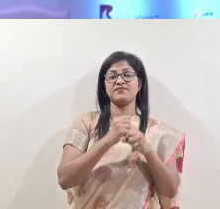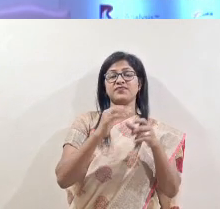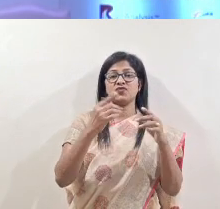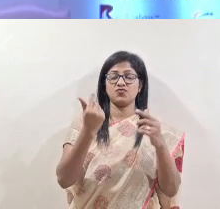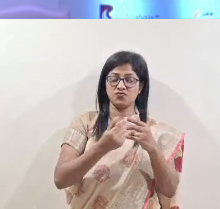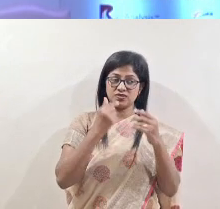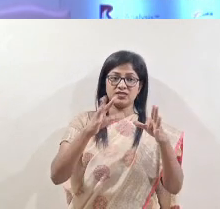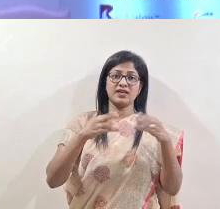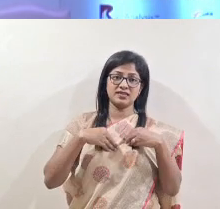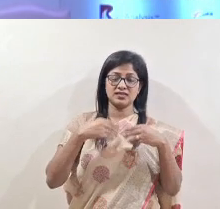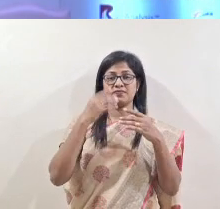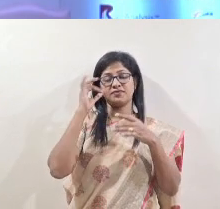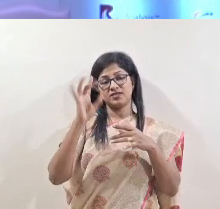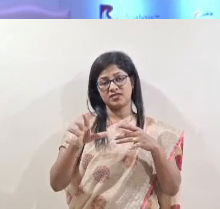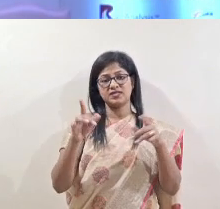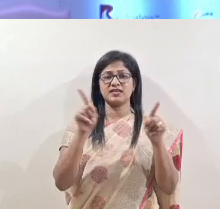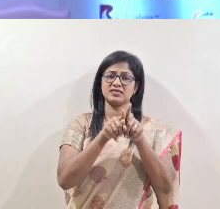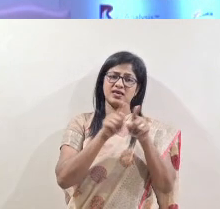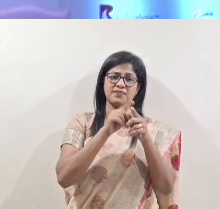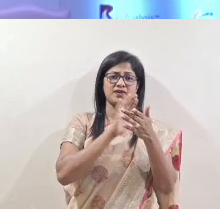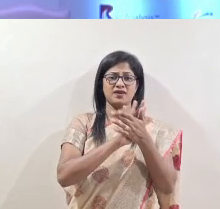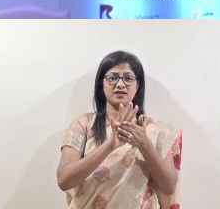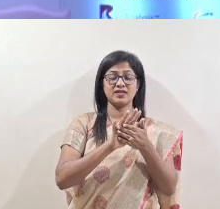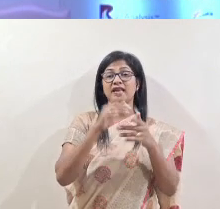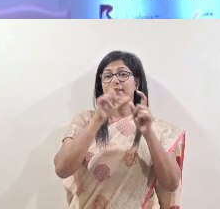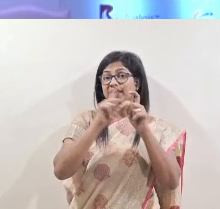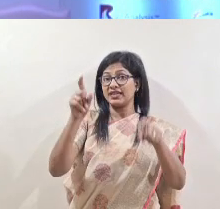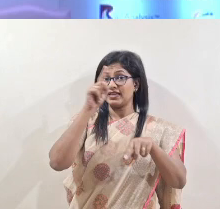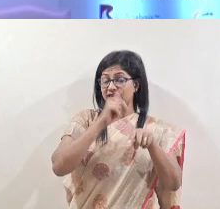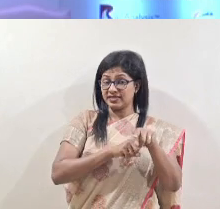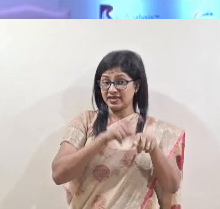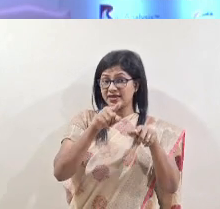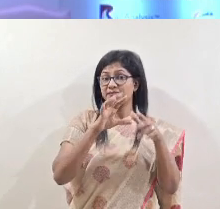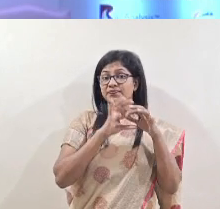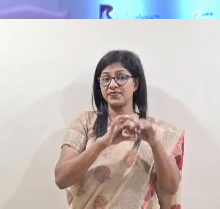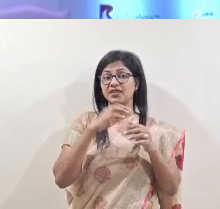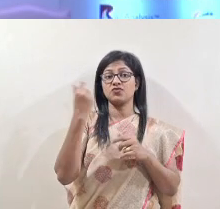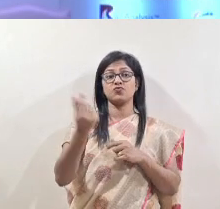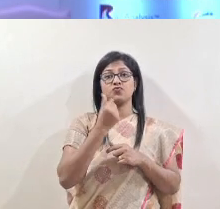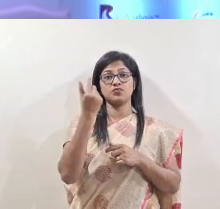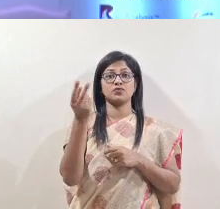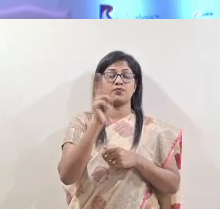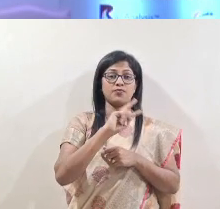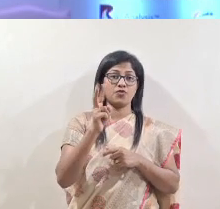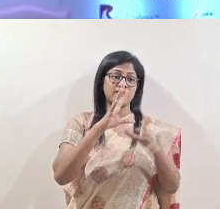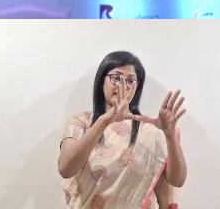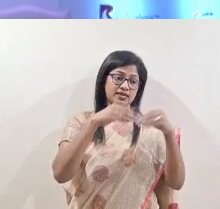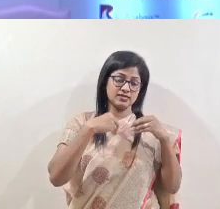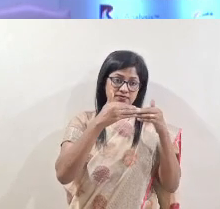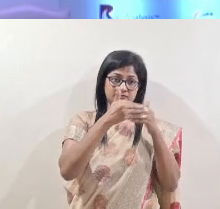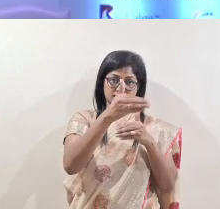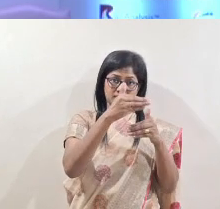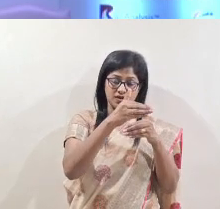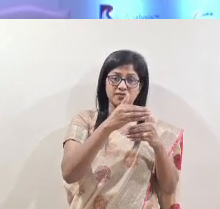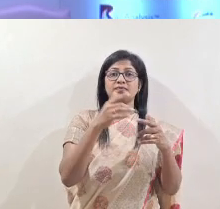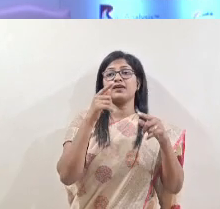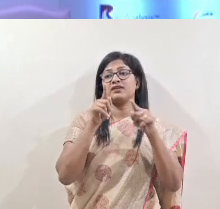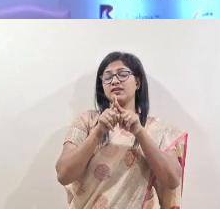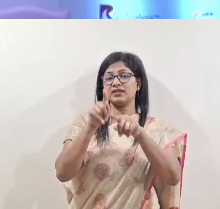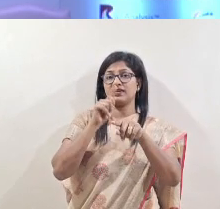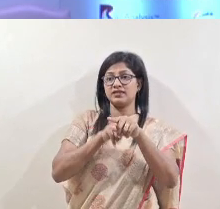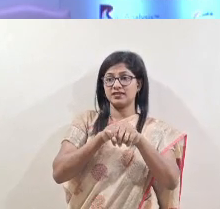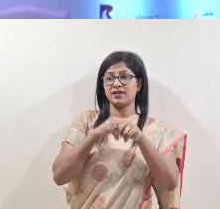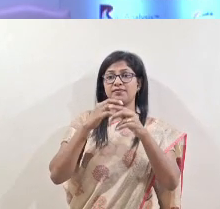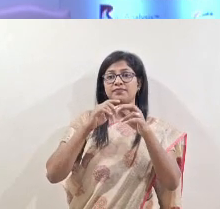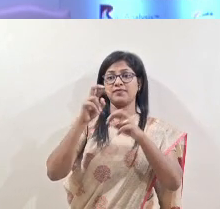time, this method uses both accepted gap sizes and clearing time of pedestrians. Like when the pedestrians will start from one side